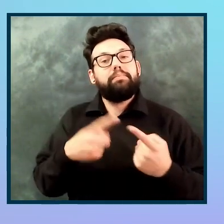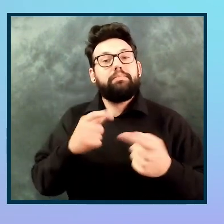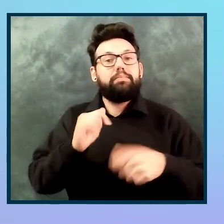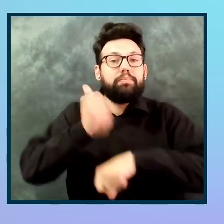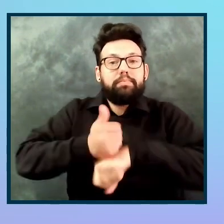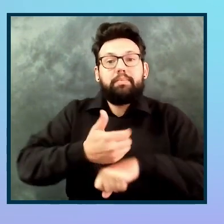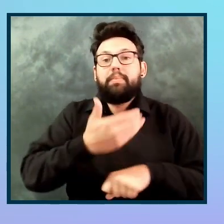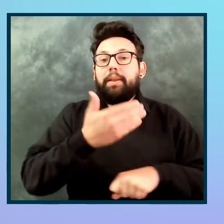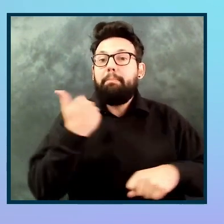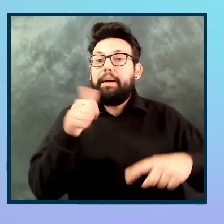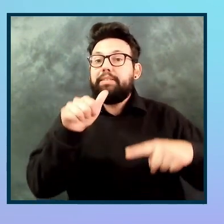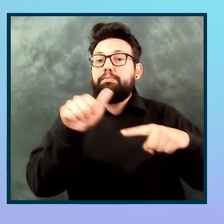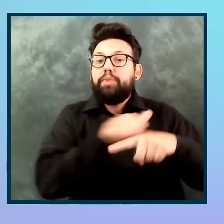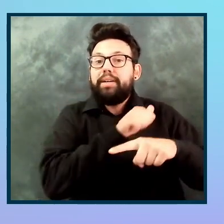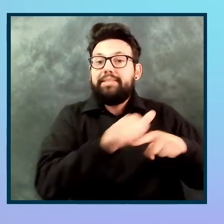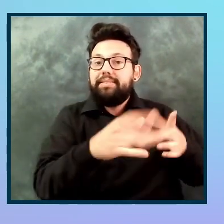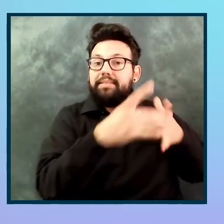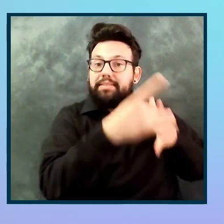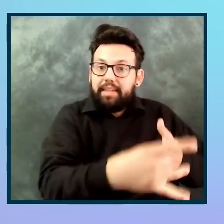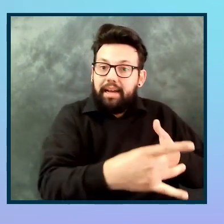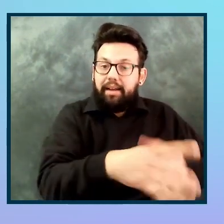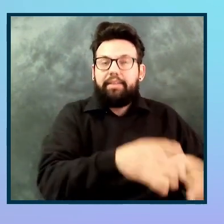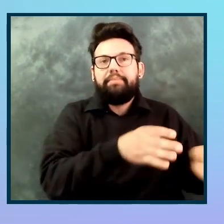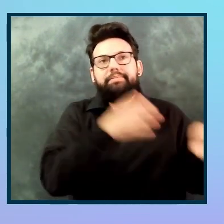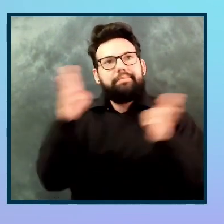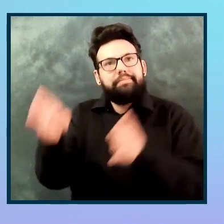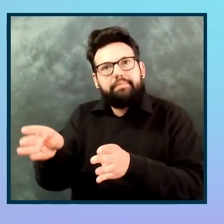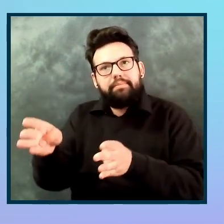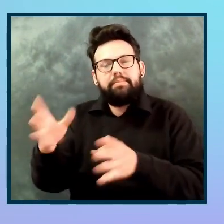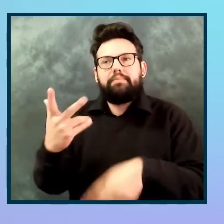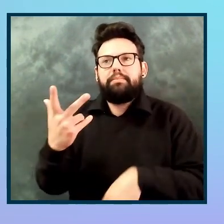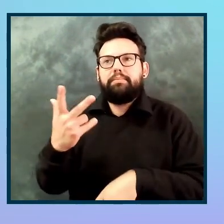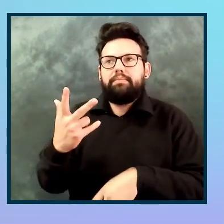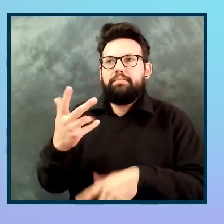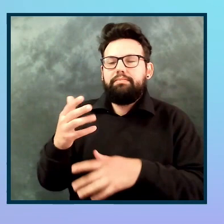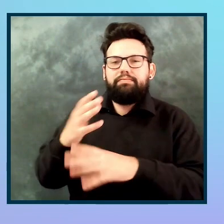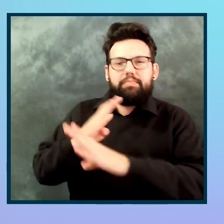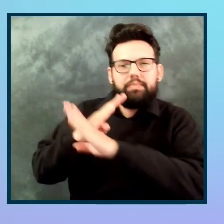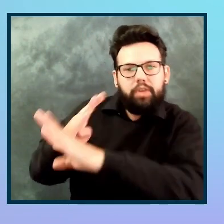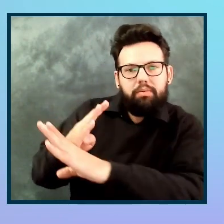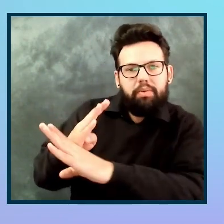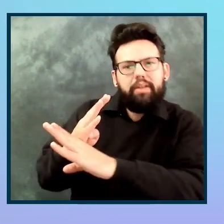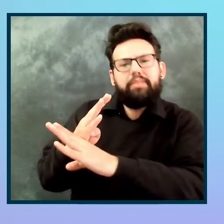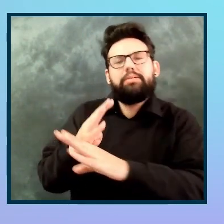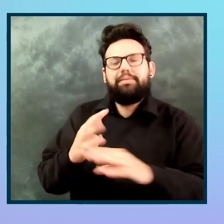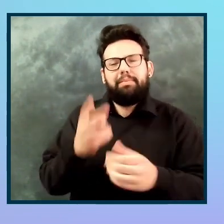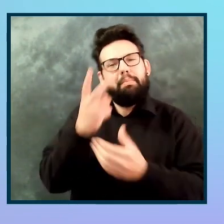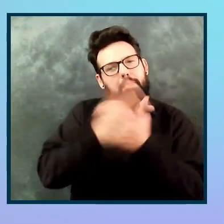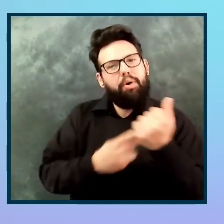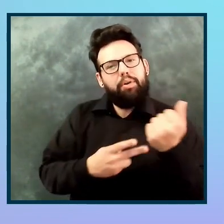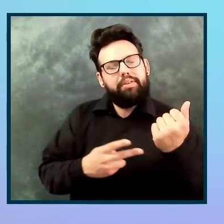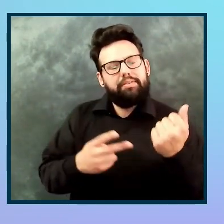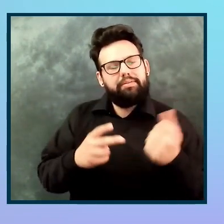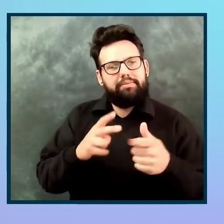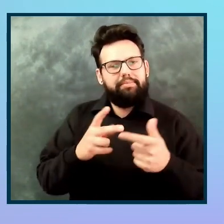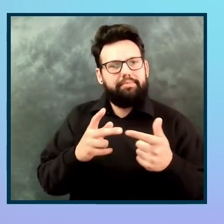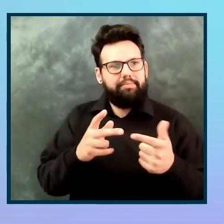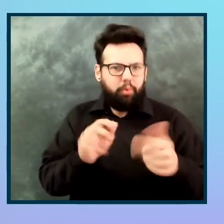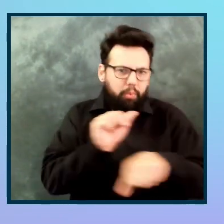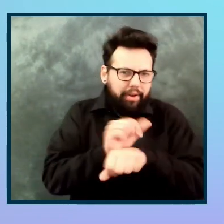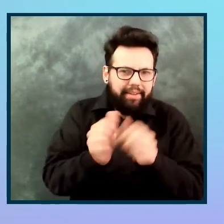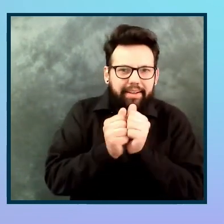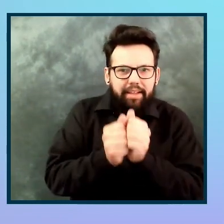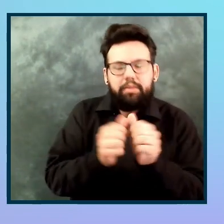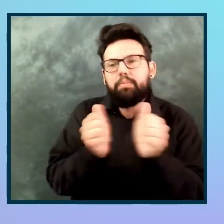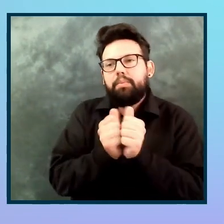guardrails should be a joint effort between your functional team and your accessibility SME or program manager, and really working to understand how those 2 things